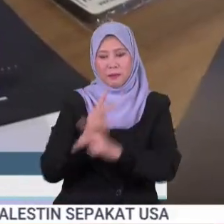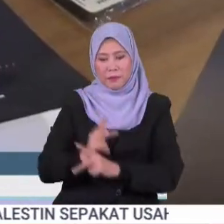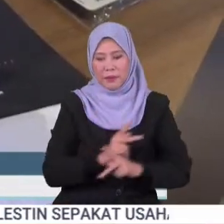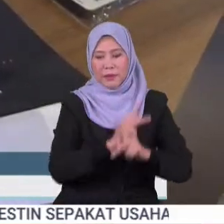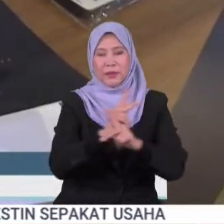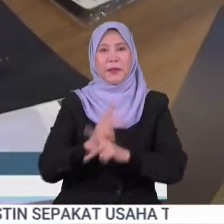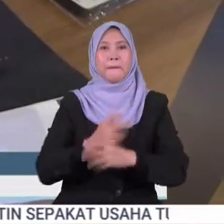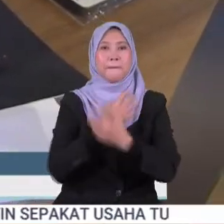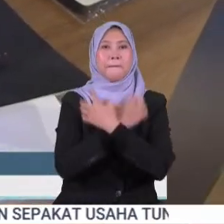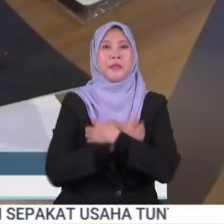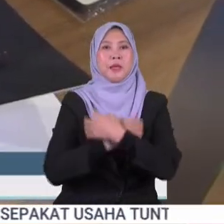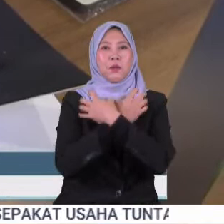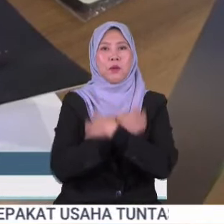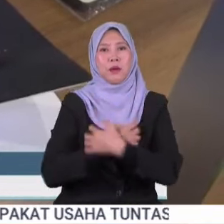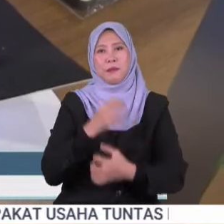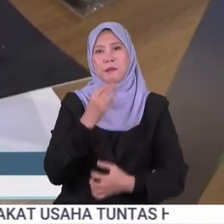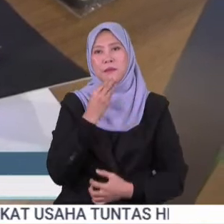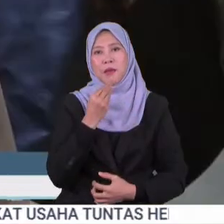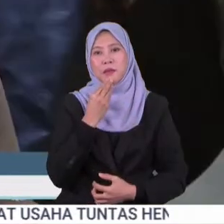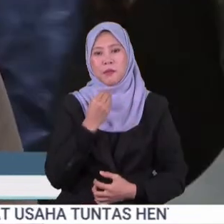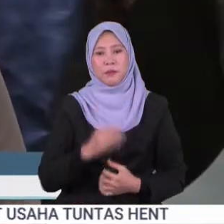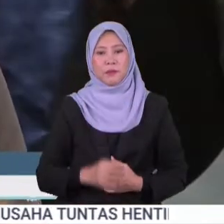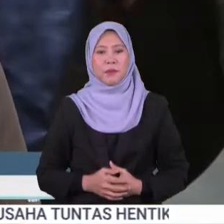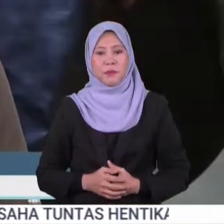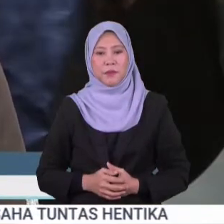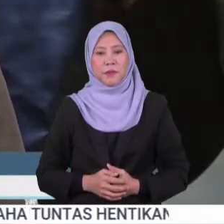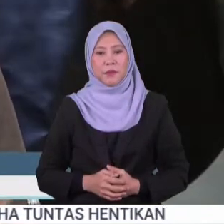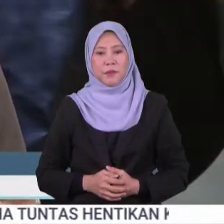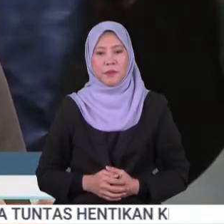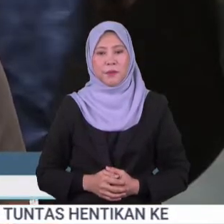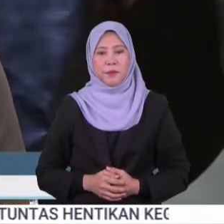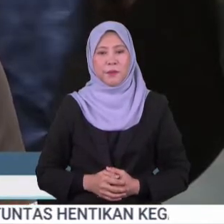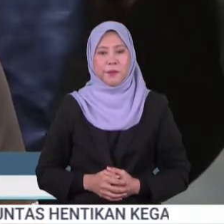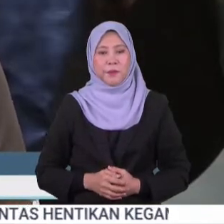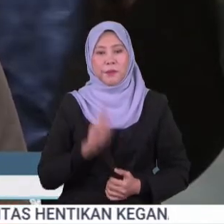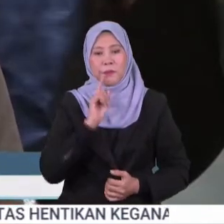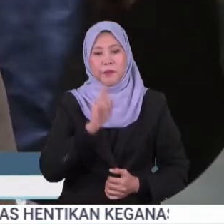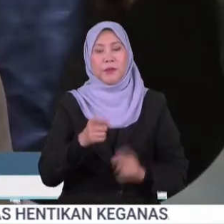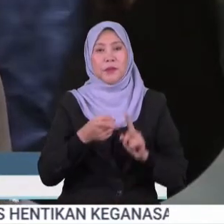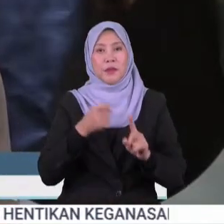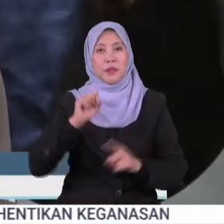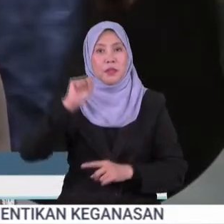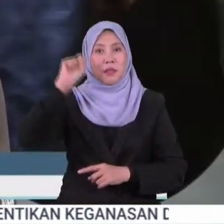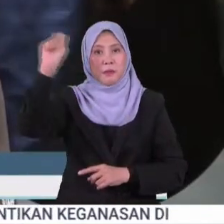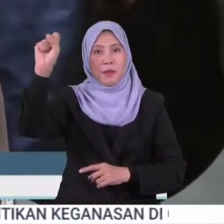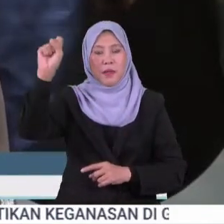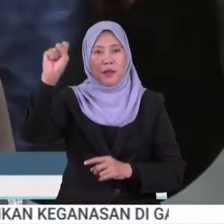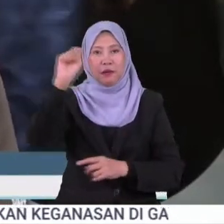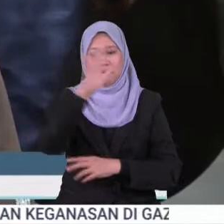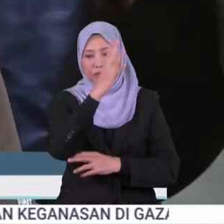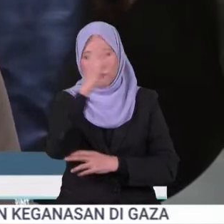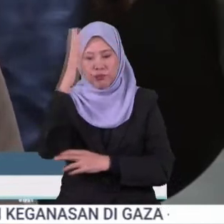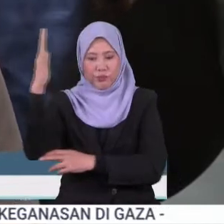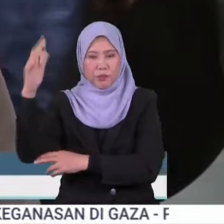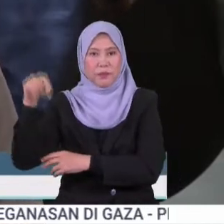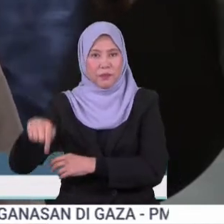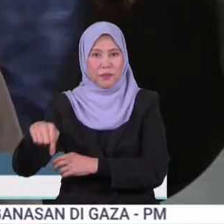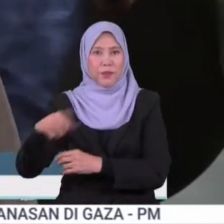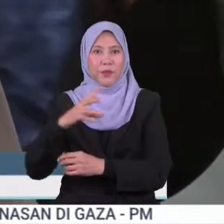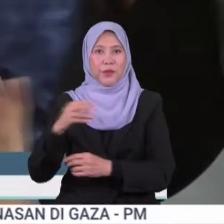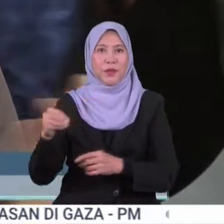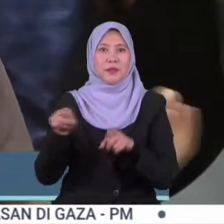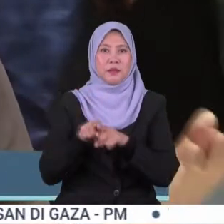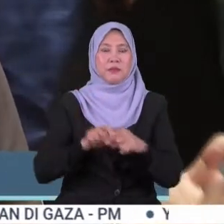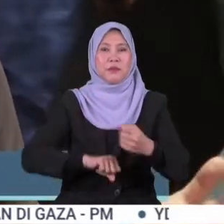pemuliharaan beruang madu. As well as the efforts from Sabah Wildlife Department, Sabah Forestry Department and